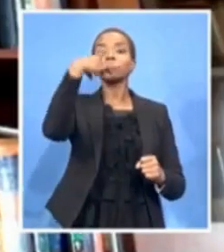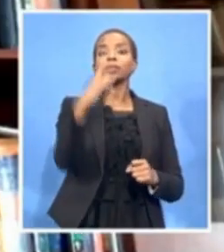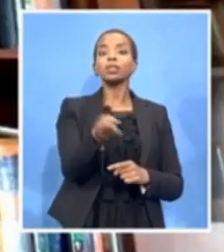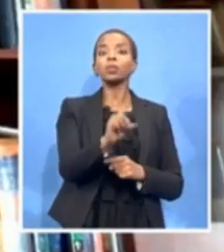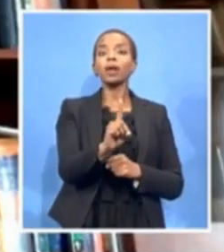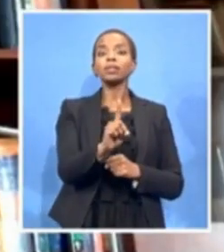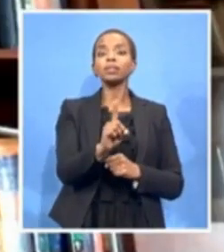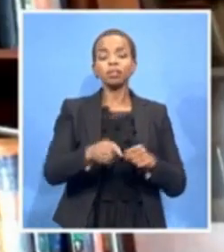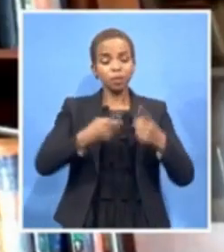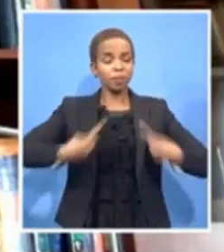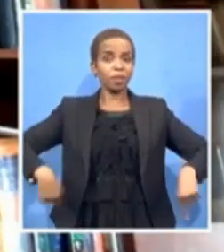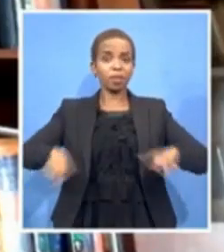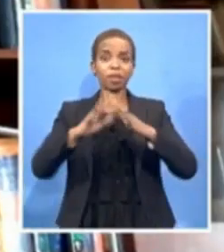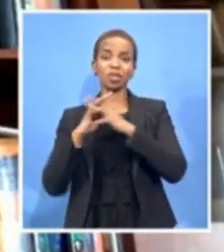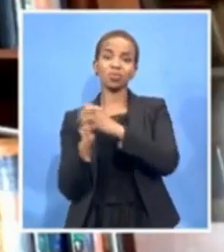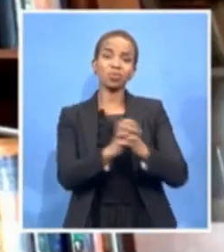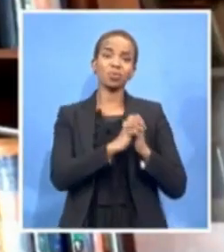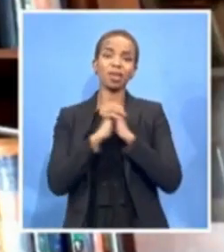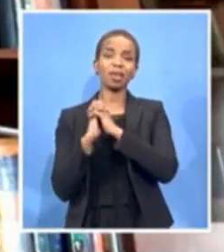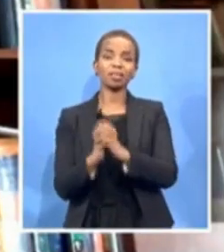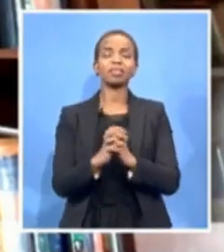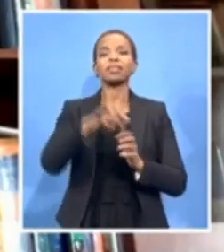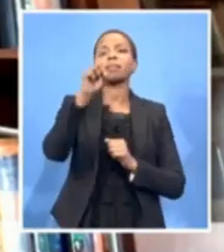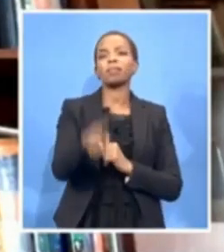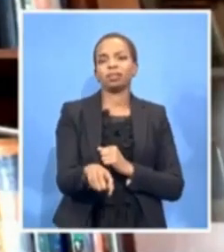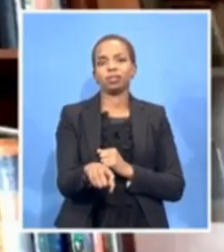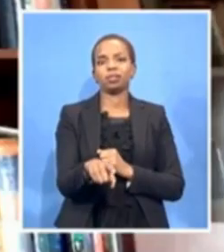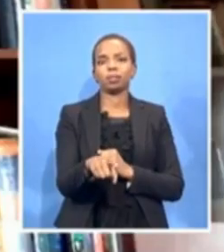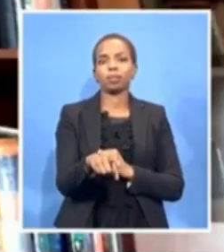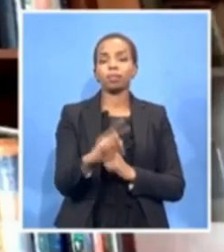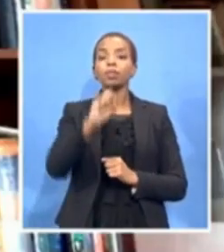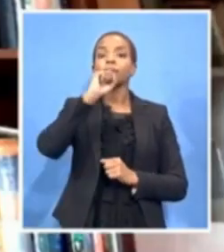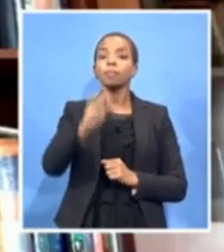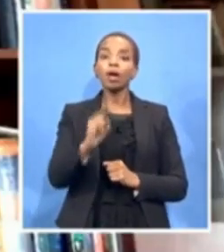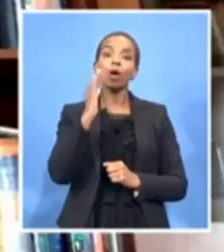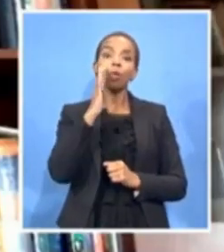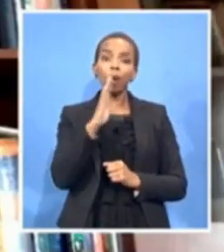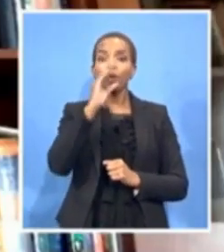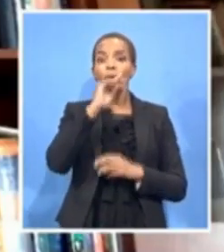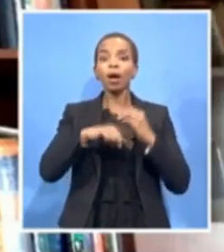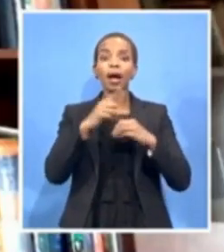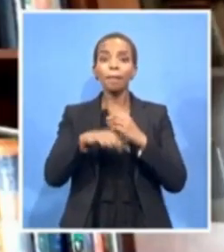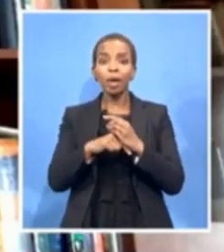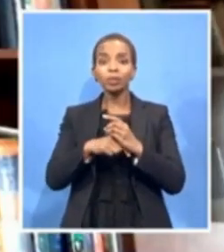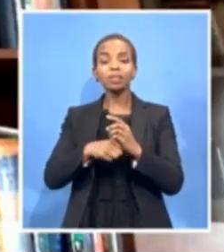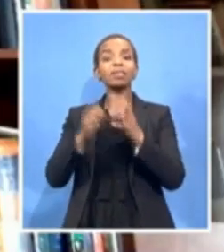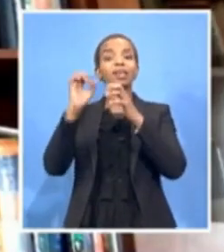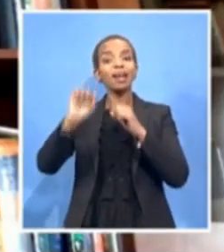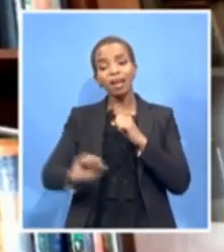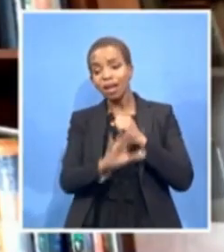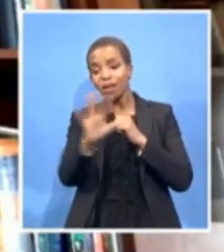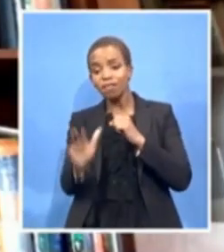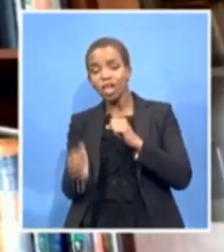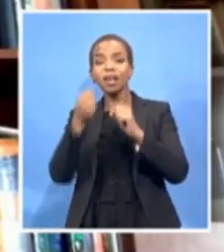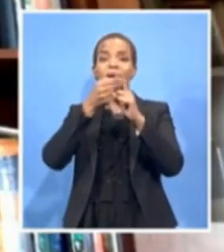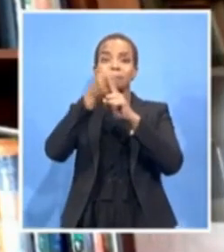why to talk about Pan-Africanism in its latter-day understanding,